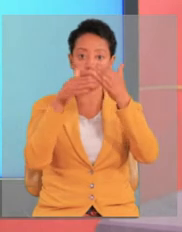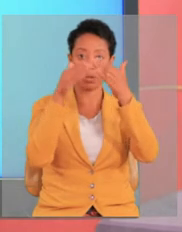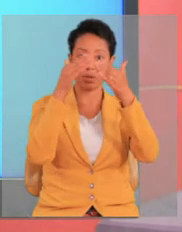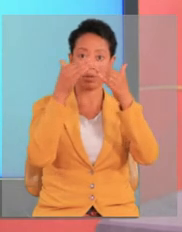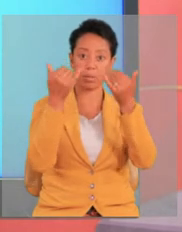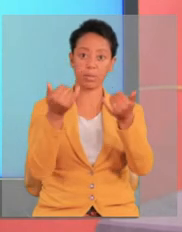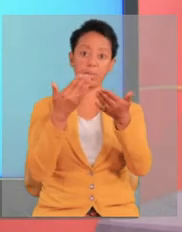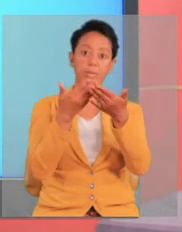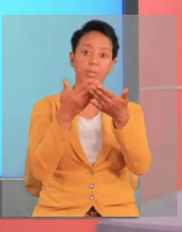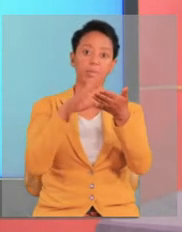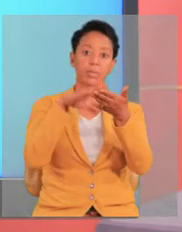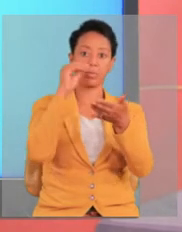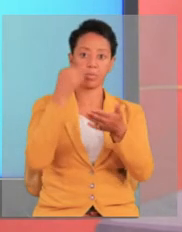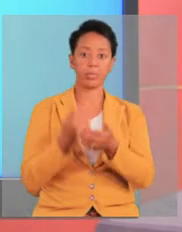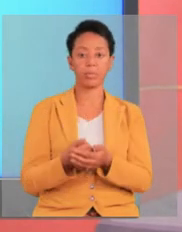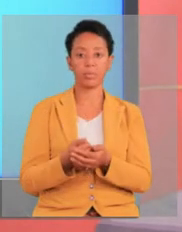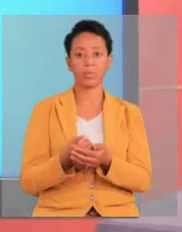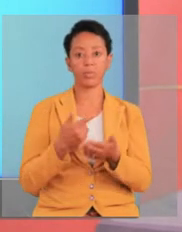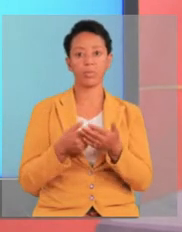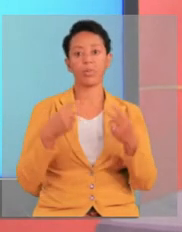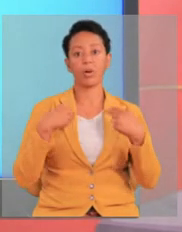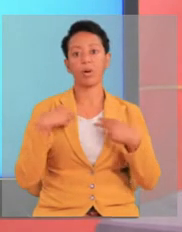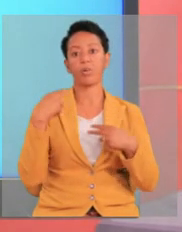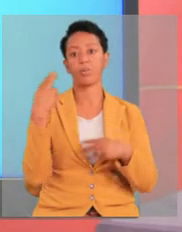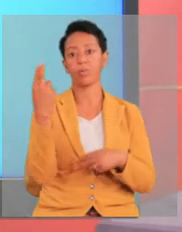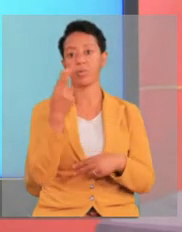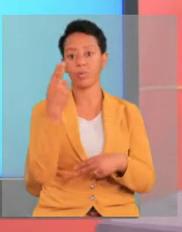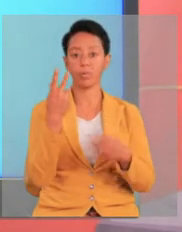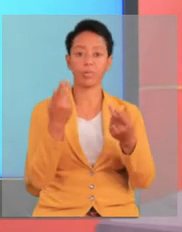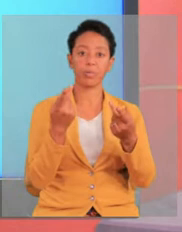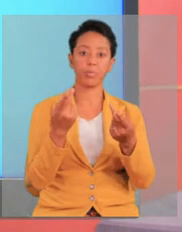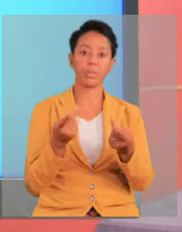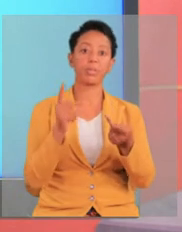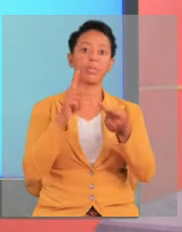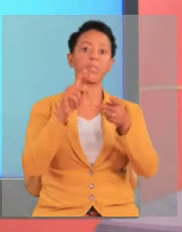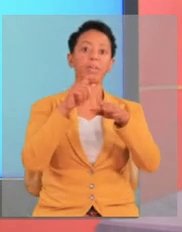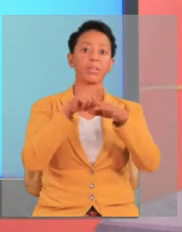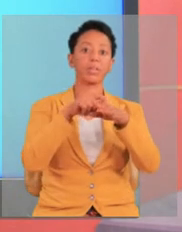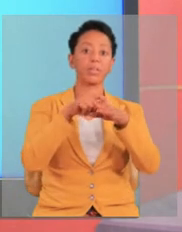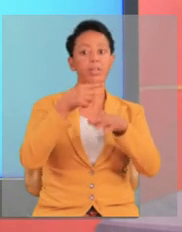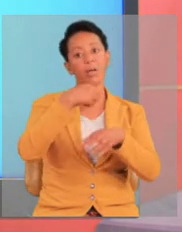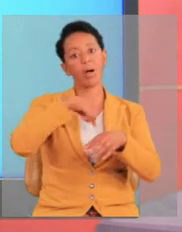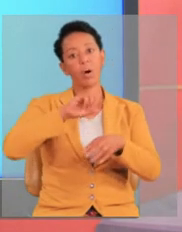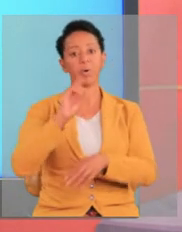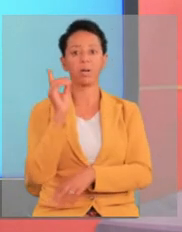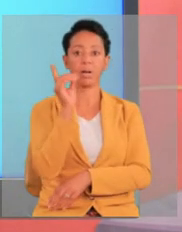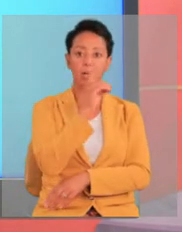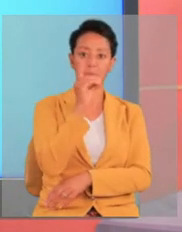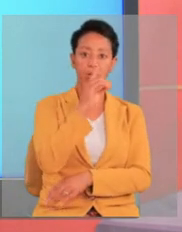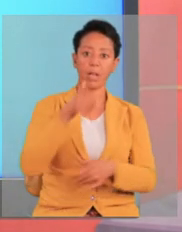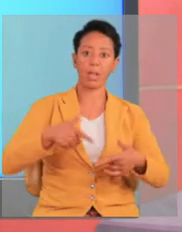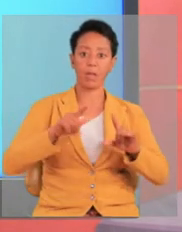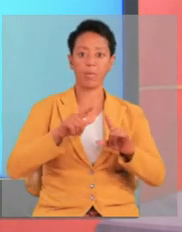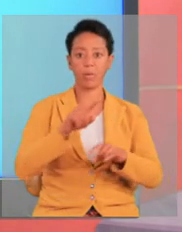What we need is that we have to use this grammar part or present perfect tense in our day-to-day life. We have to use